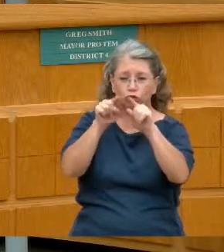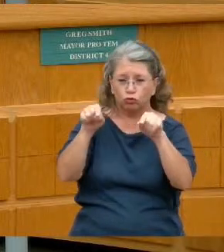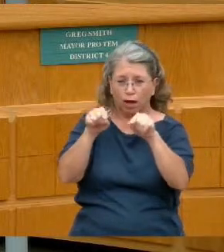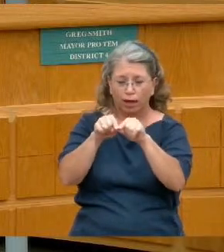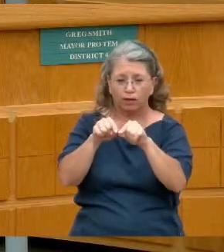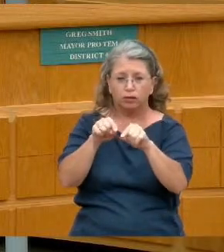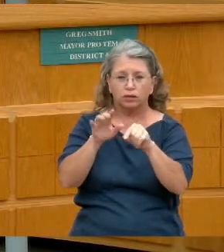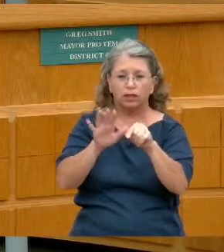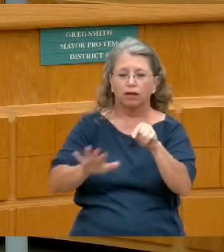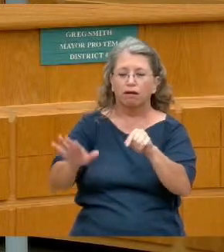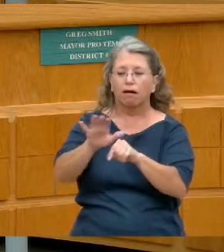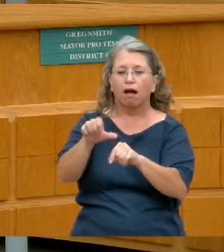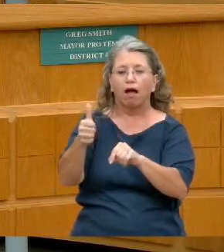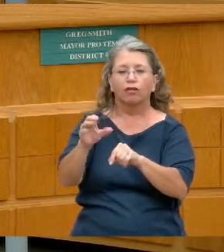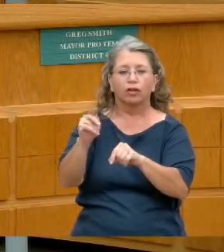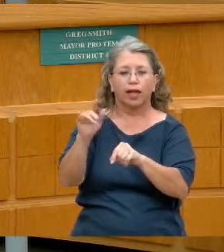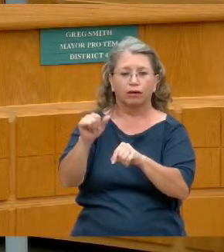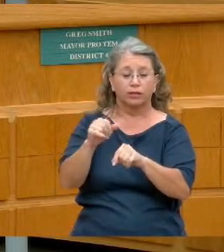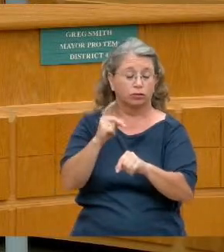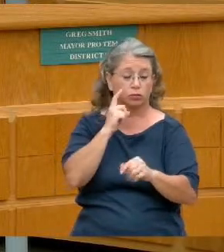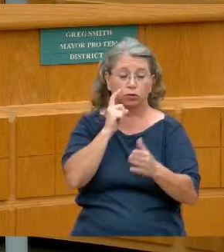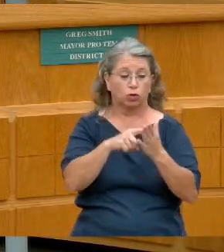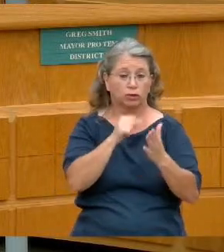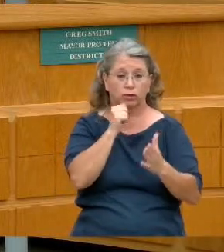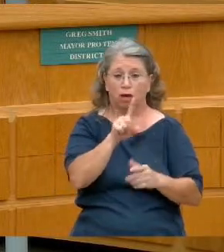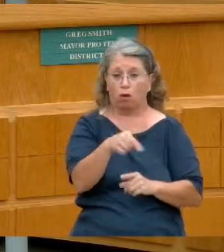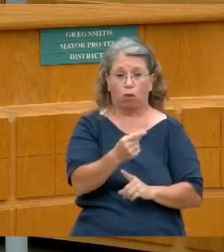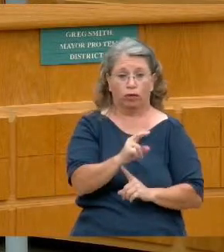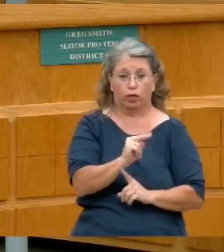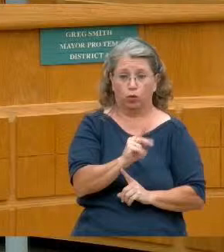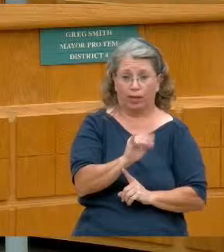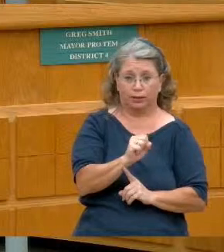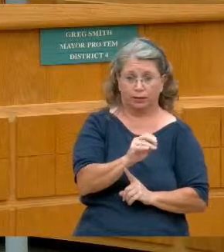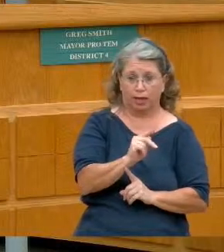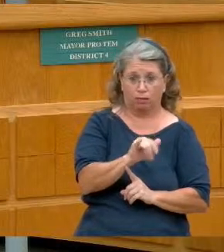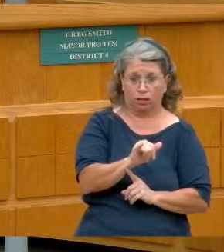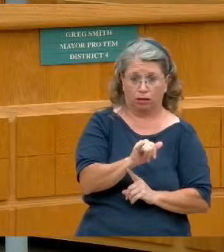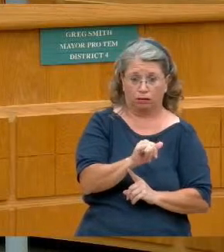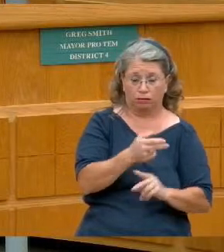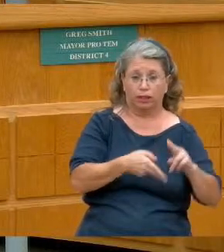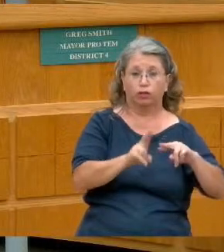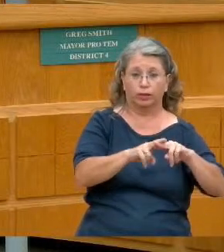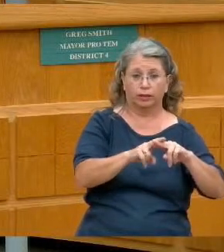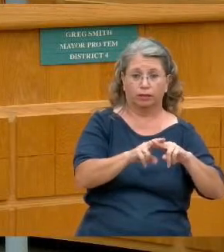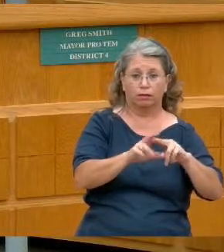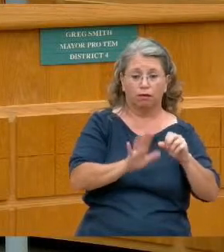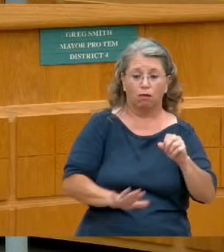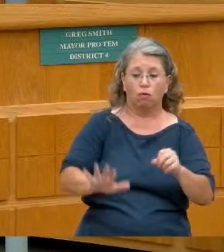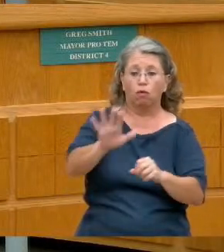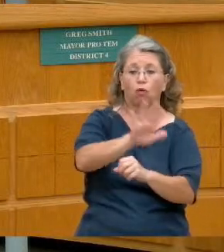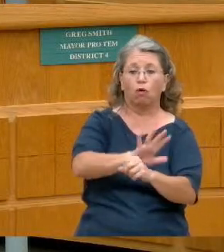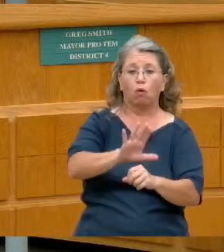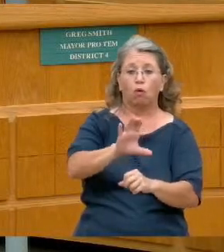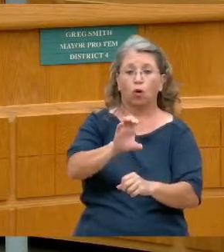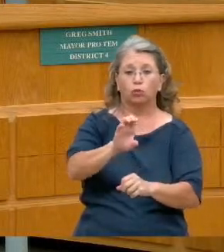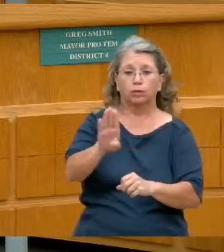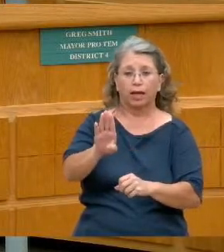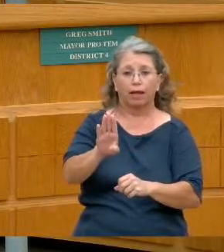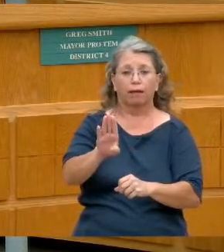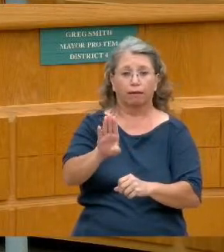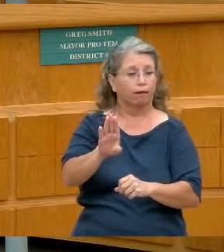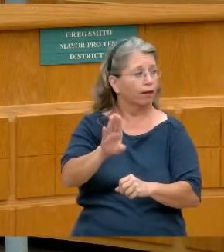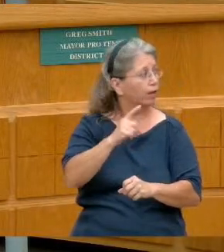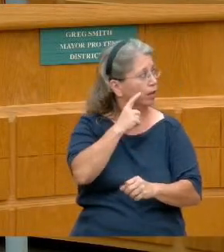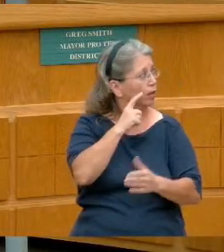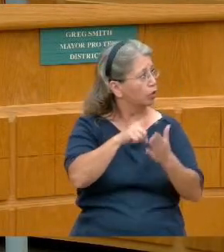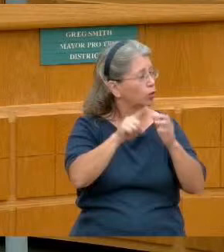not just Nueces County what is going up right now in the number of new cases per day. It's the rest of the Coastal Bend also. And notice, I mean, there's a